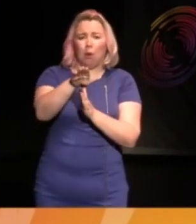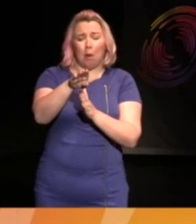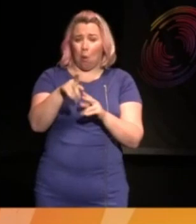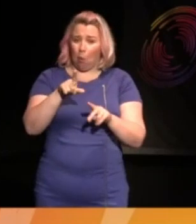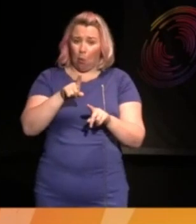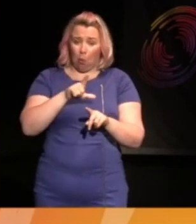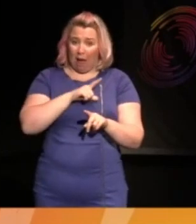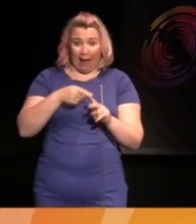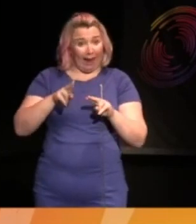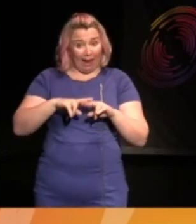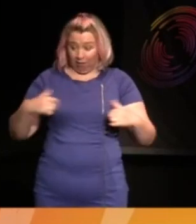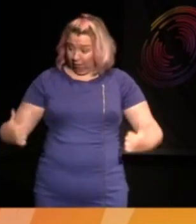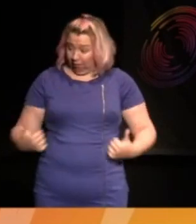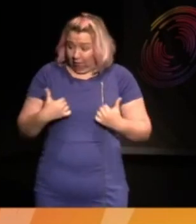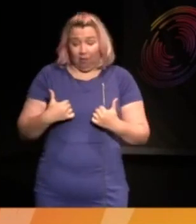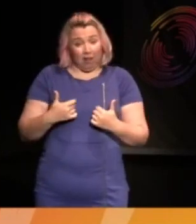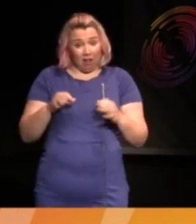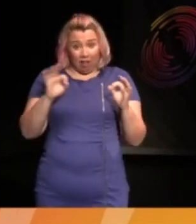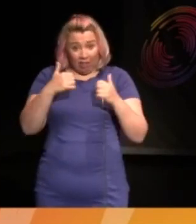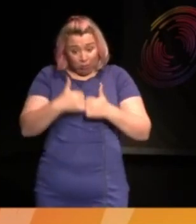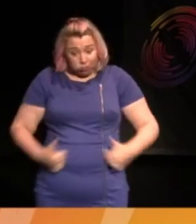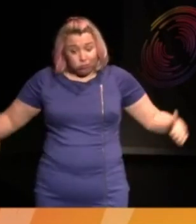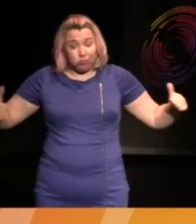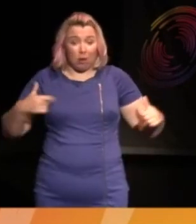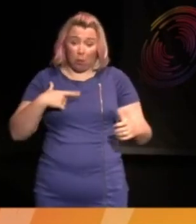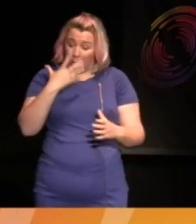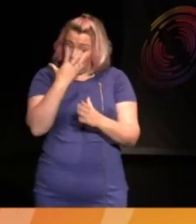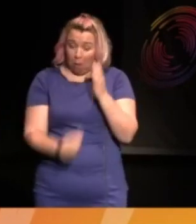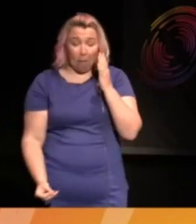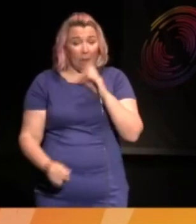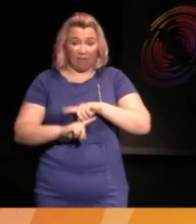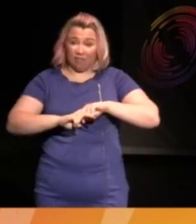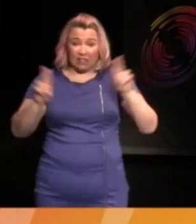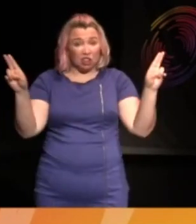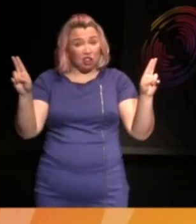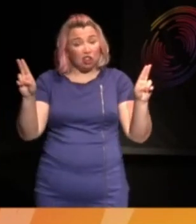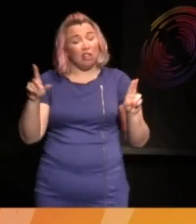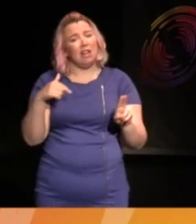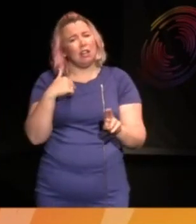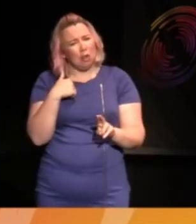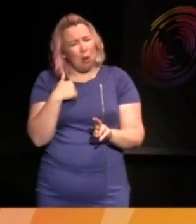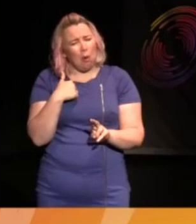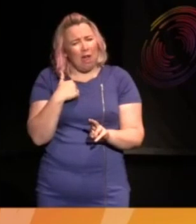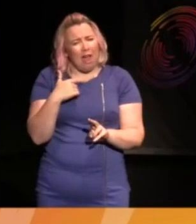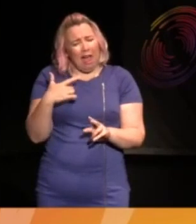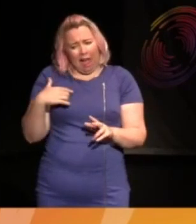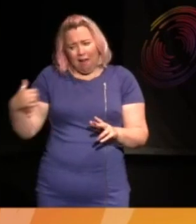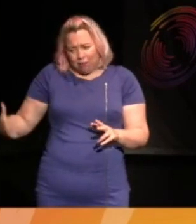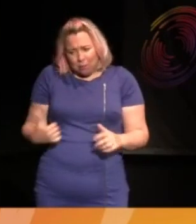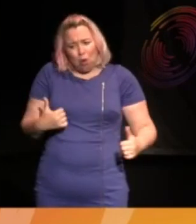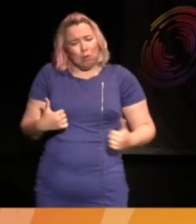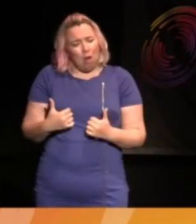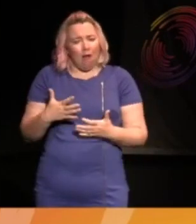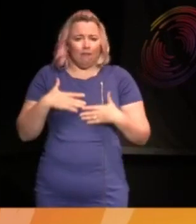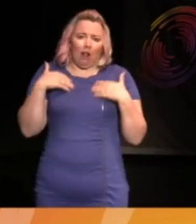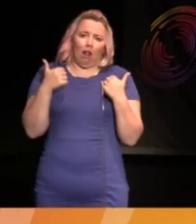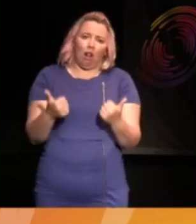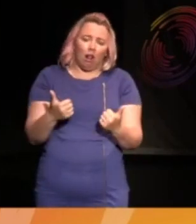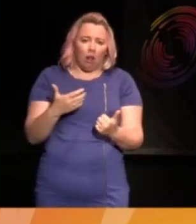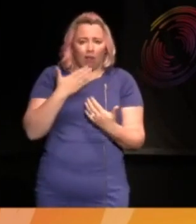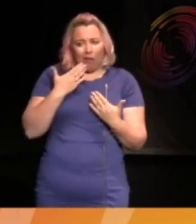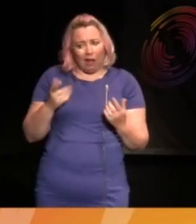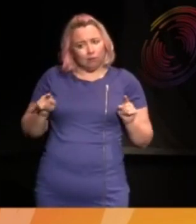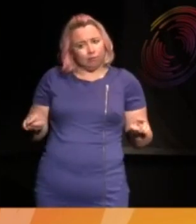self-esteem and identity and the feeling that you are a good moral person like everyone else. So how